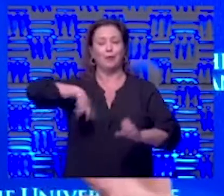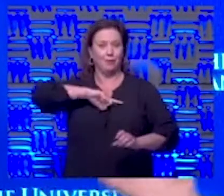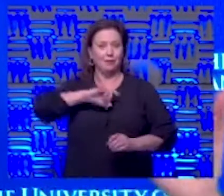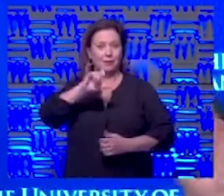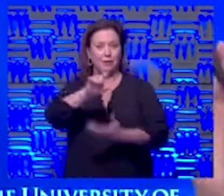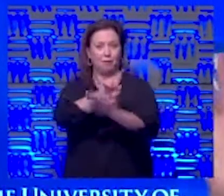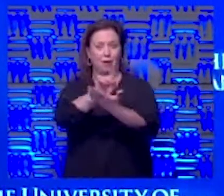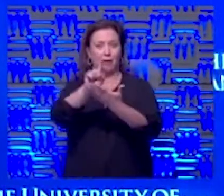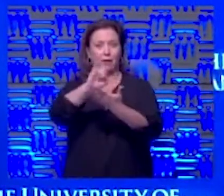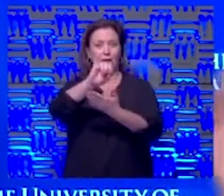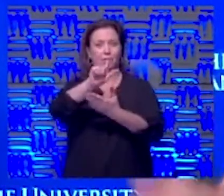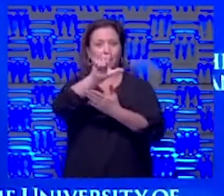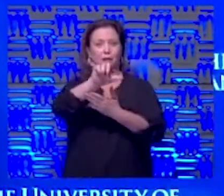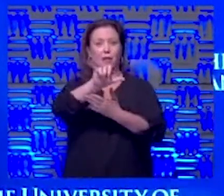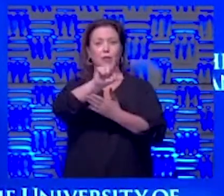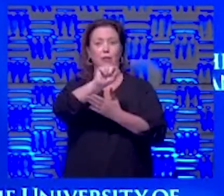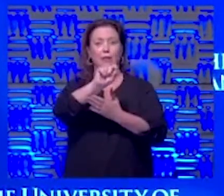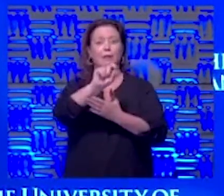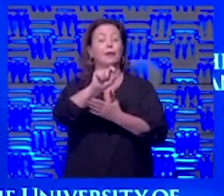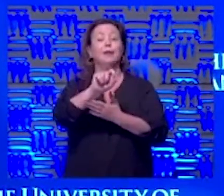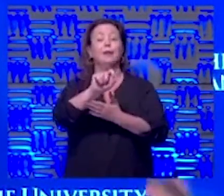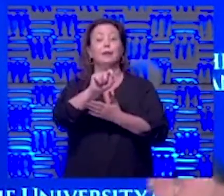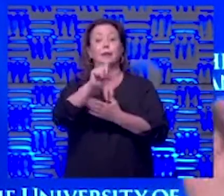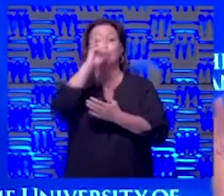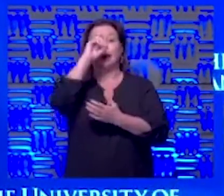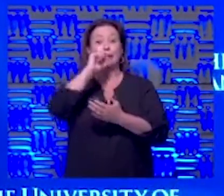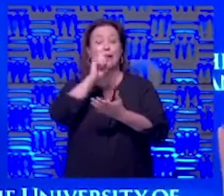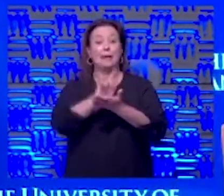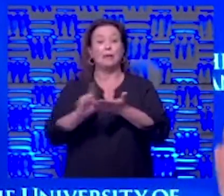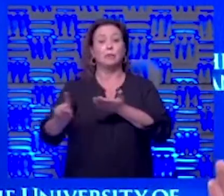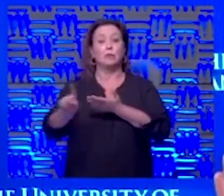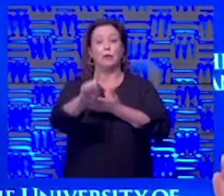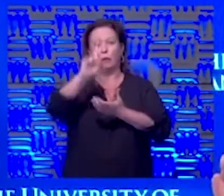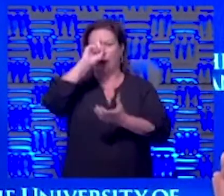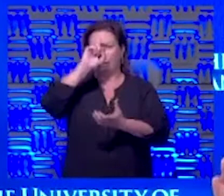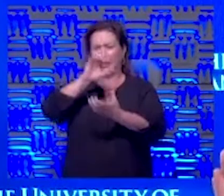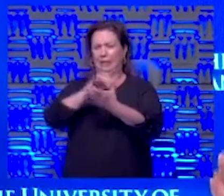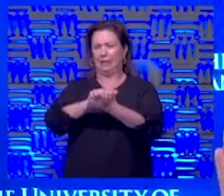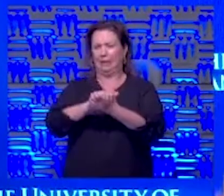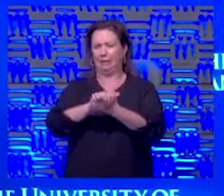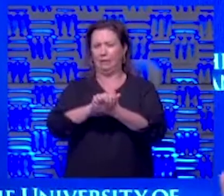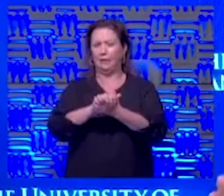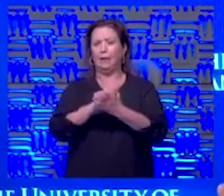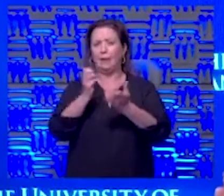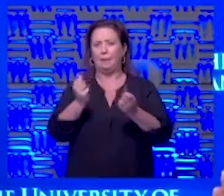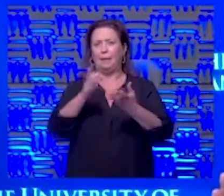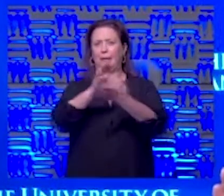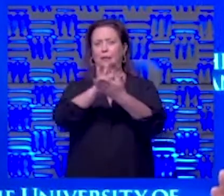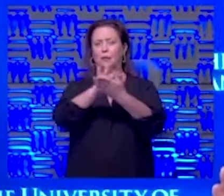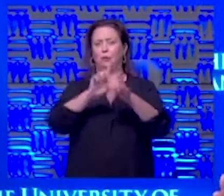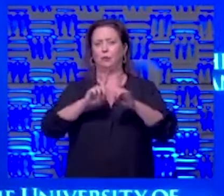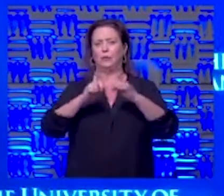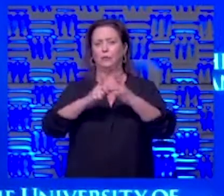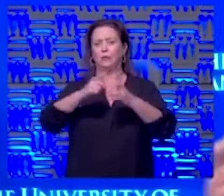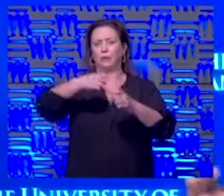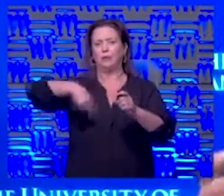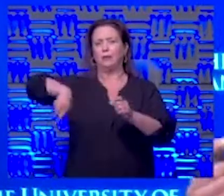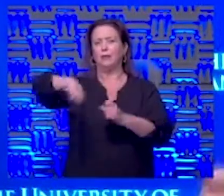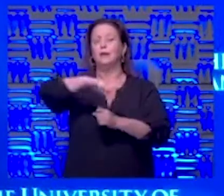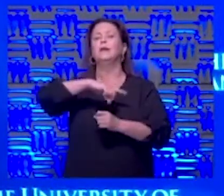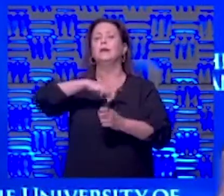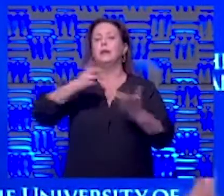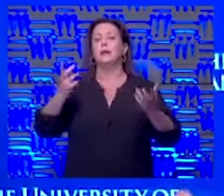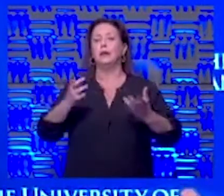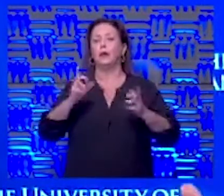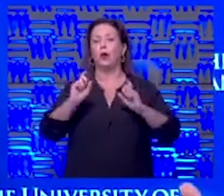week. The reason we're not doing it next week is because we believe that that's when a lot of the school districts around us next week are